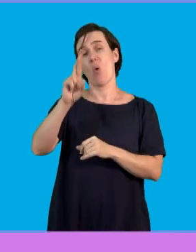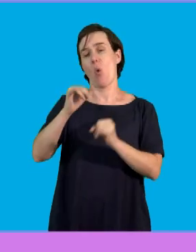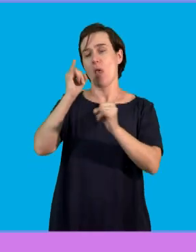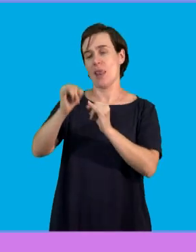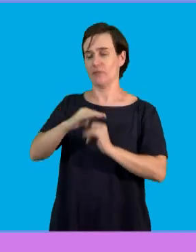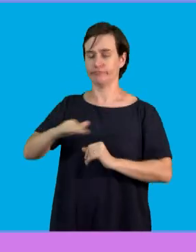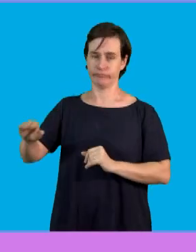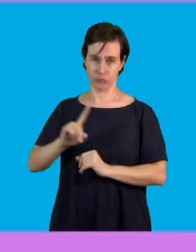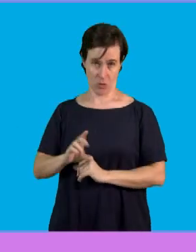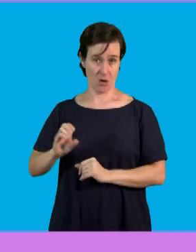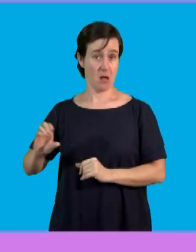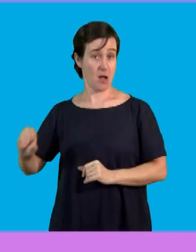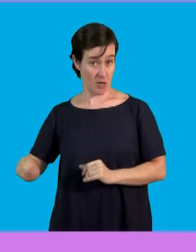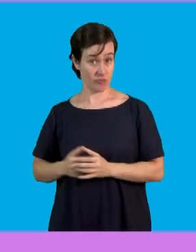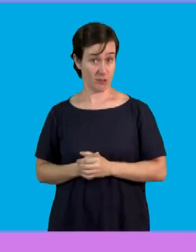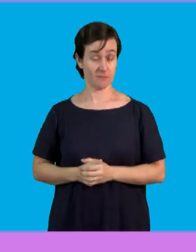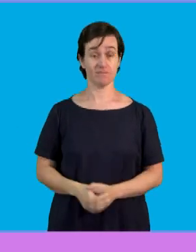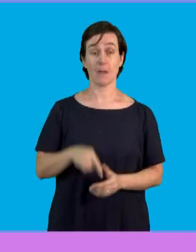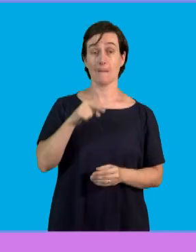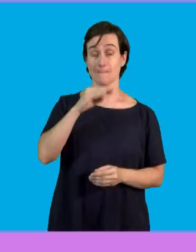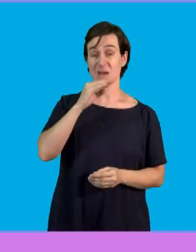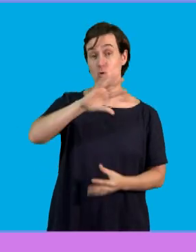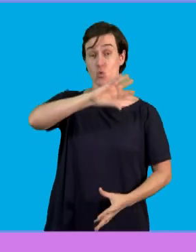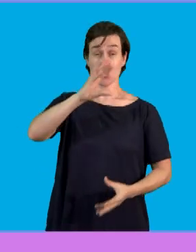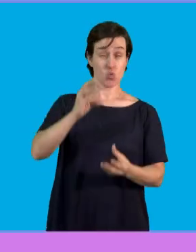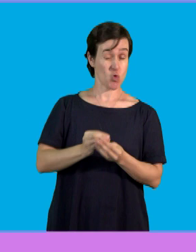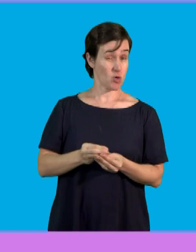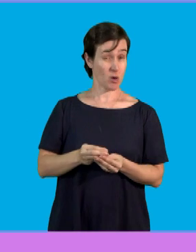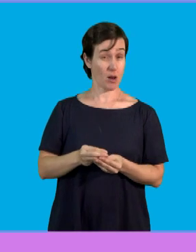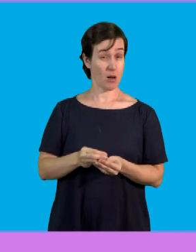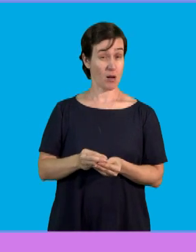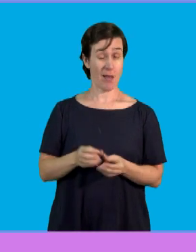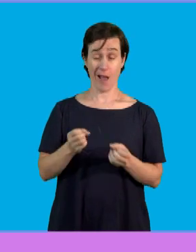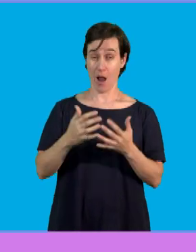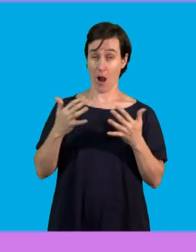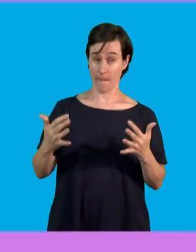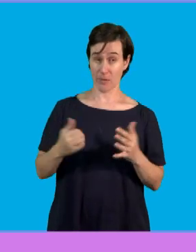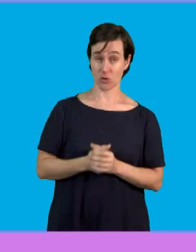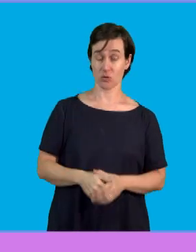as 11 over 100. Then this will give you a total amount of